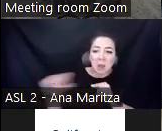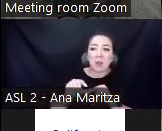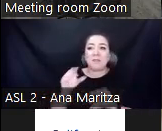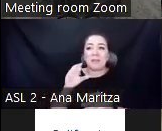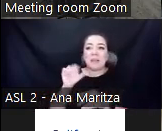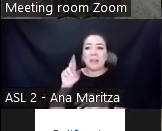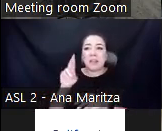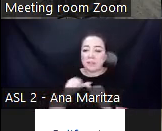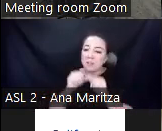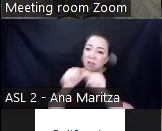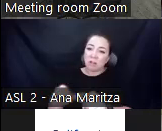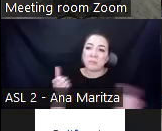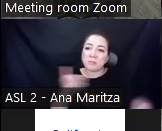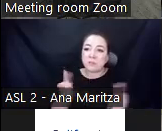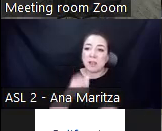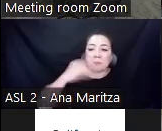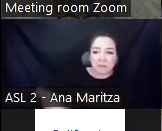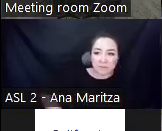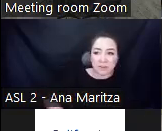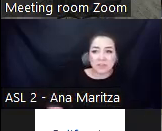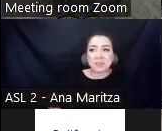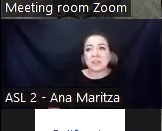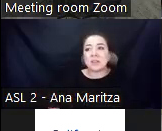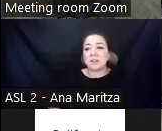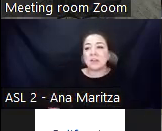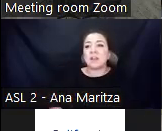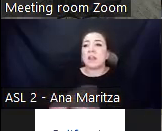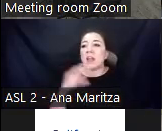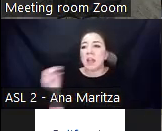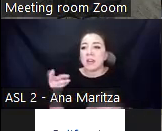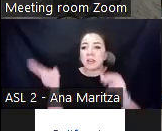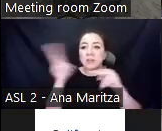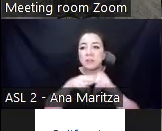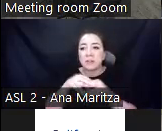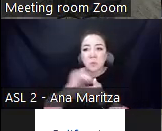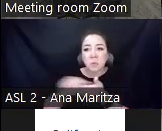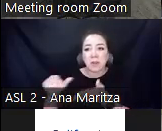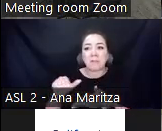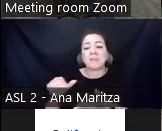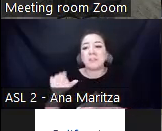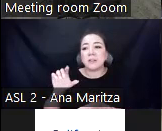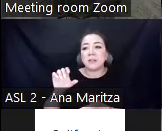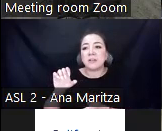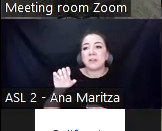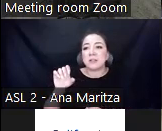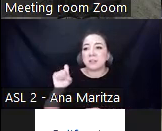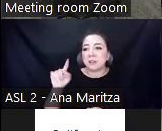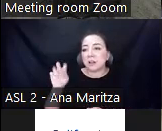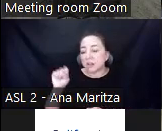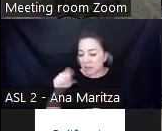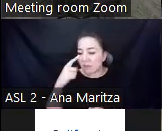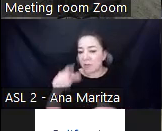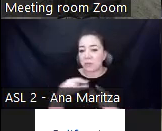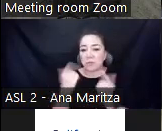the long-term services and benefits. And increasing the waiver slots in some ways does the same thing for a group of